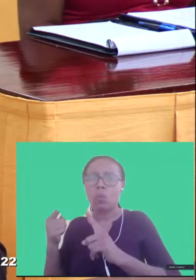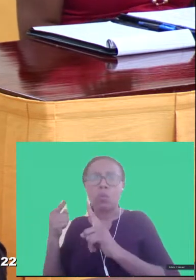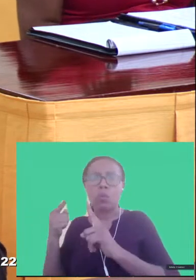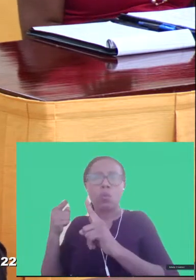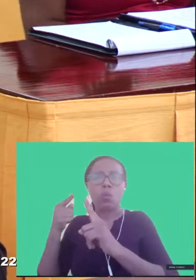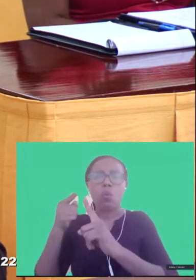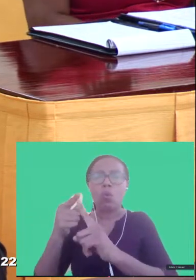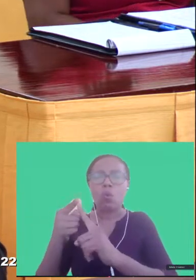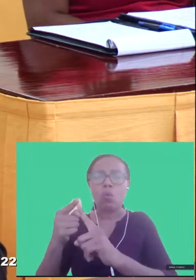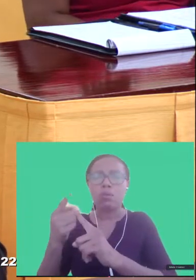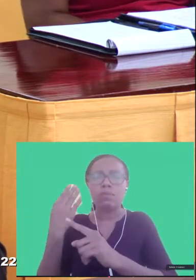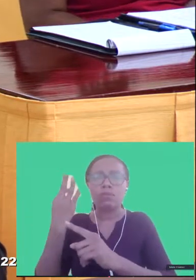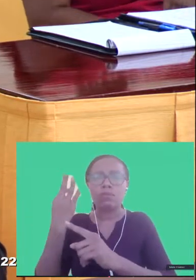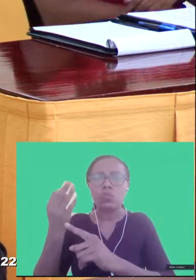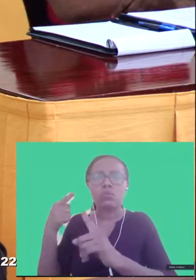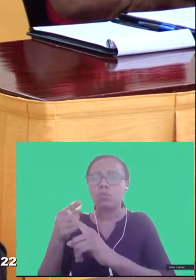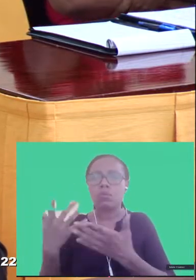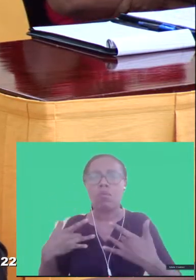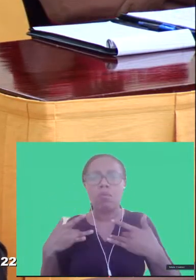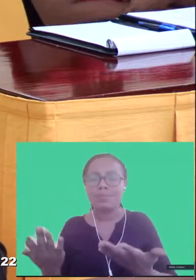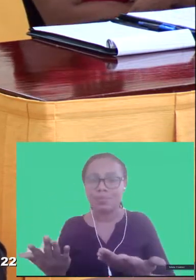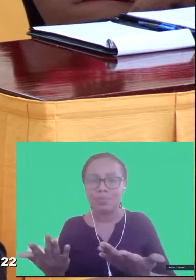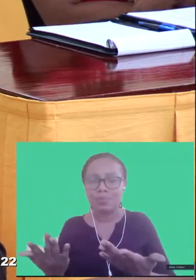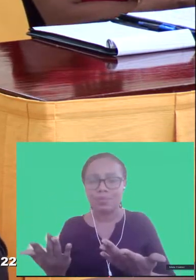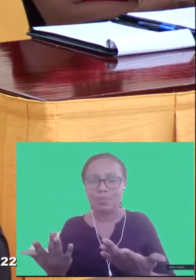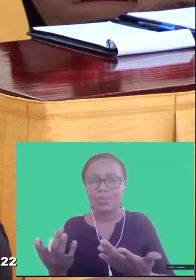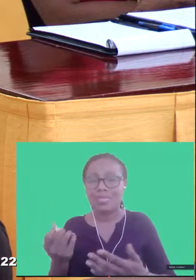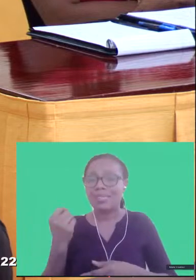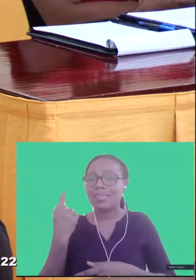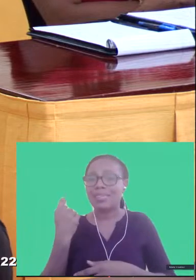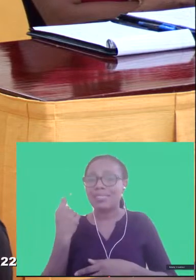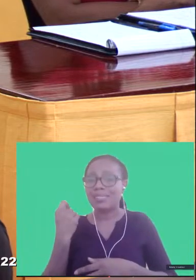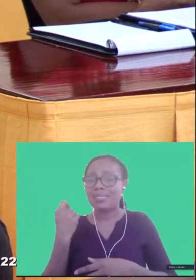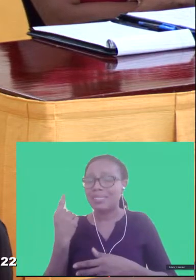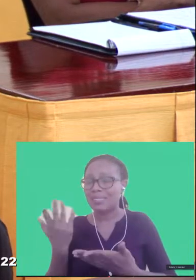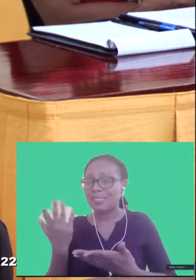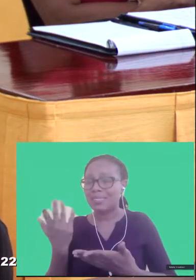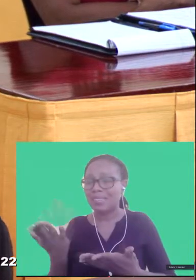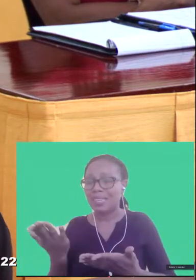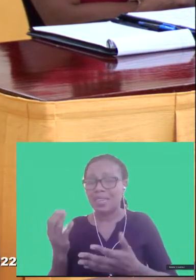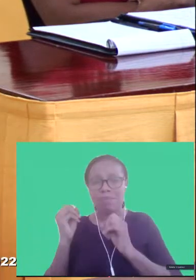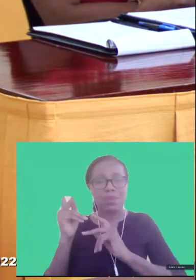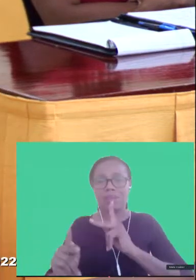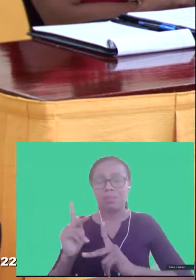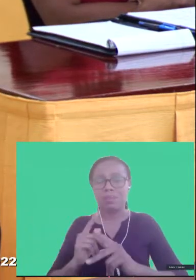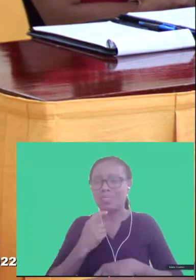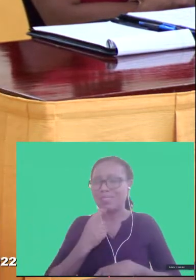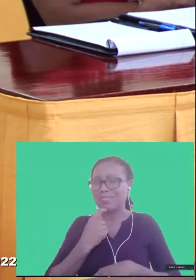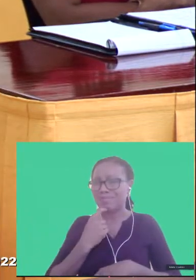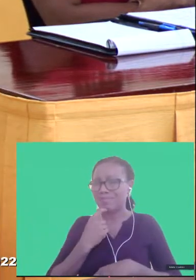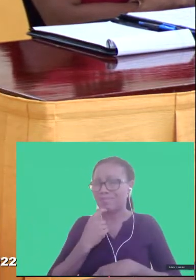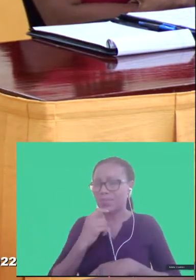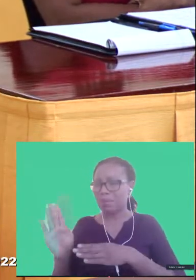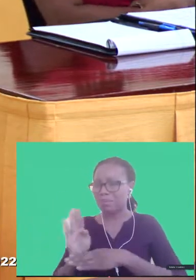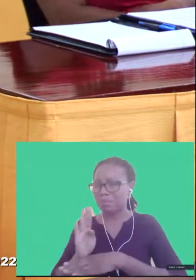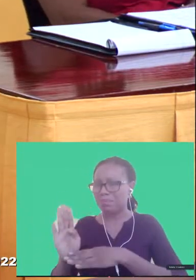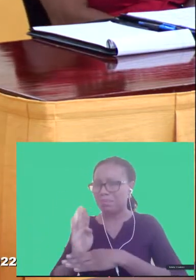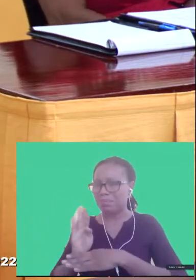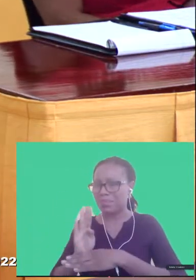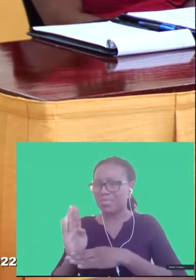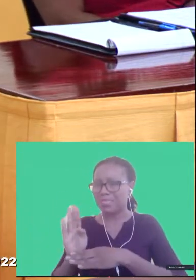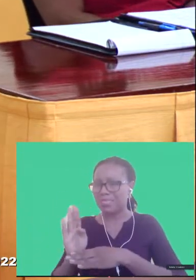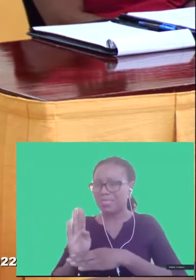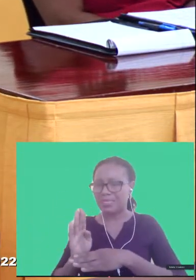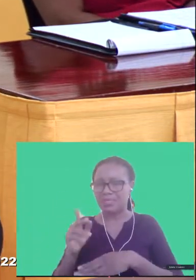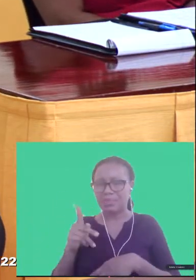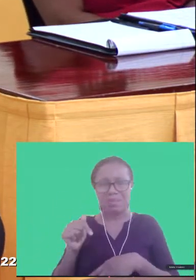marketing plan is. I don't want to tell tales out of school, but I think that most people